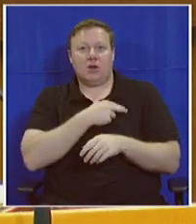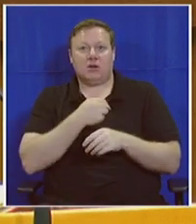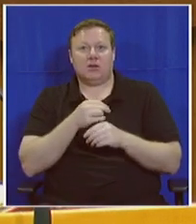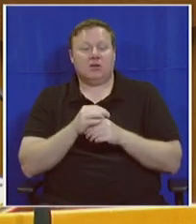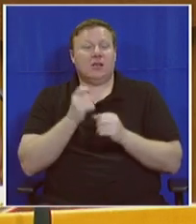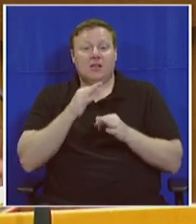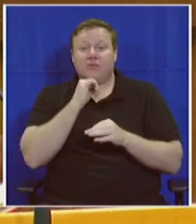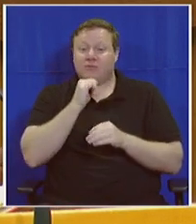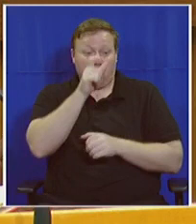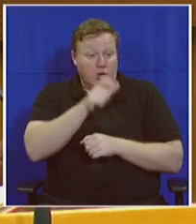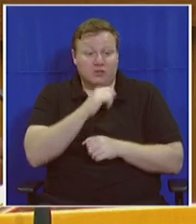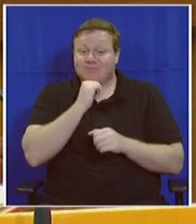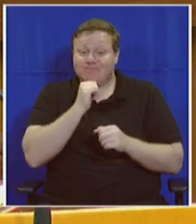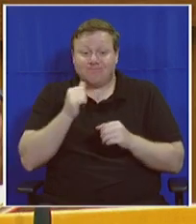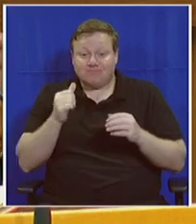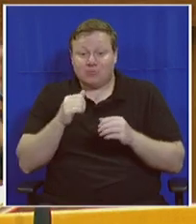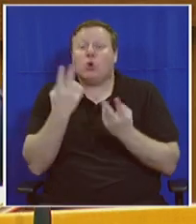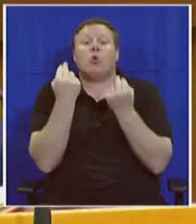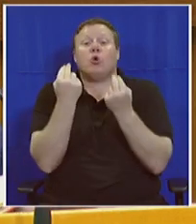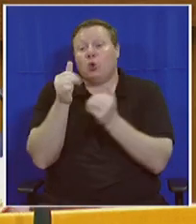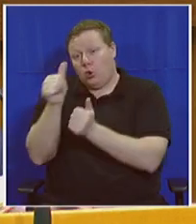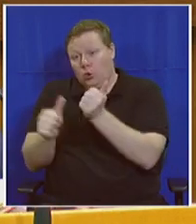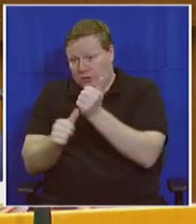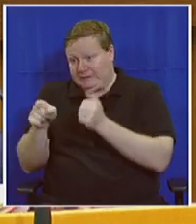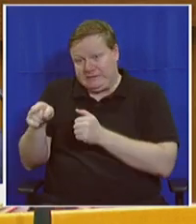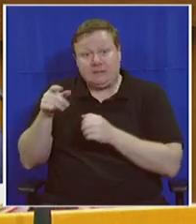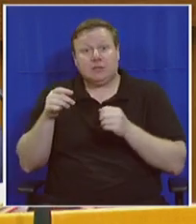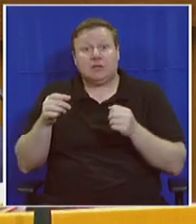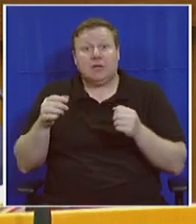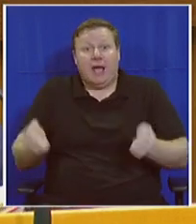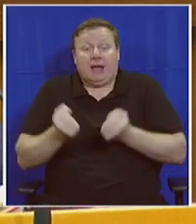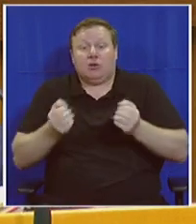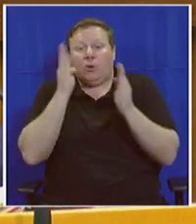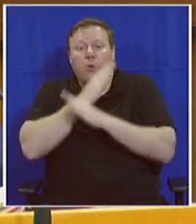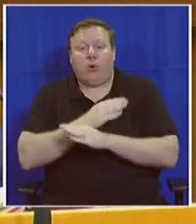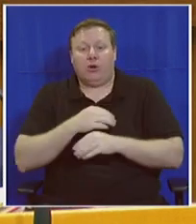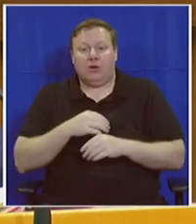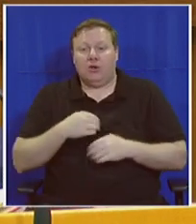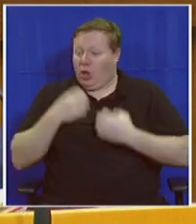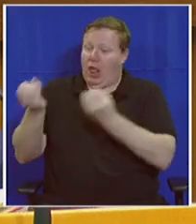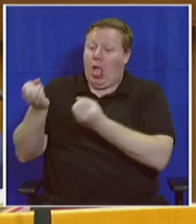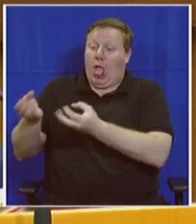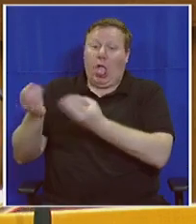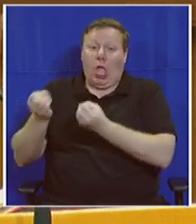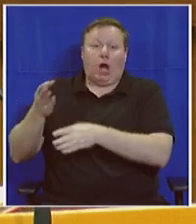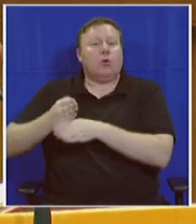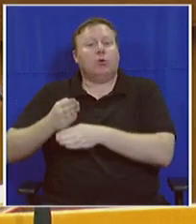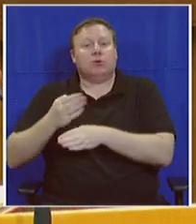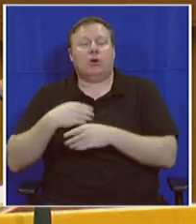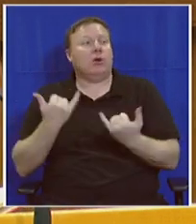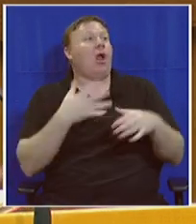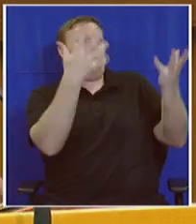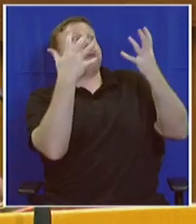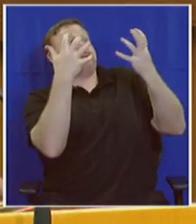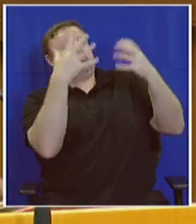energy, it doesn't help giving same delegation to that deputy and collapse the work. That is where